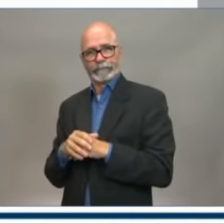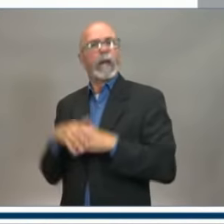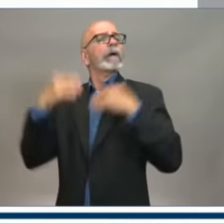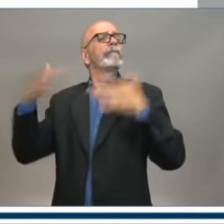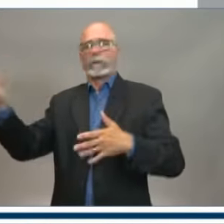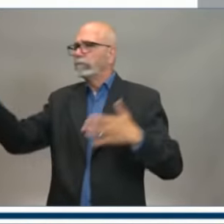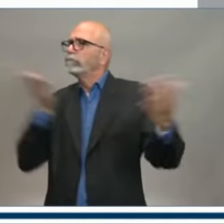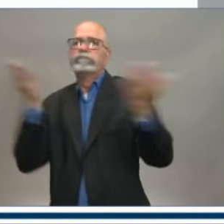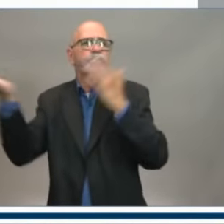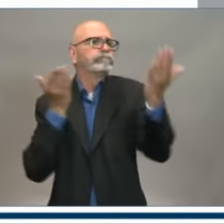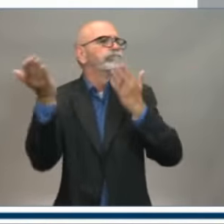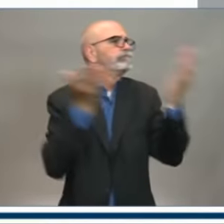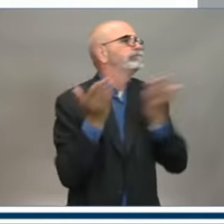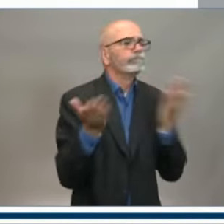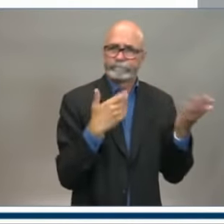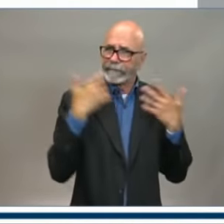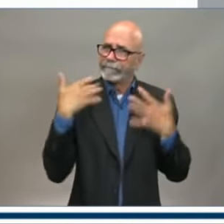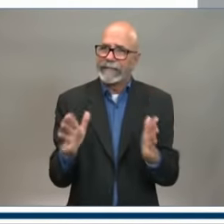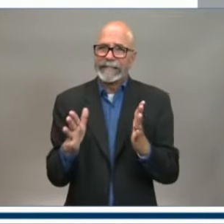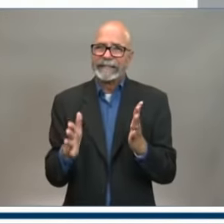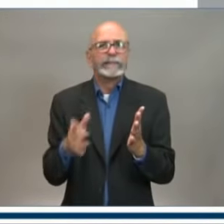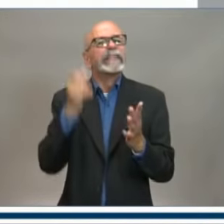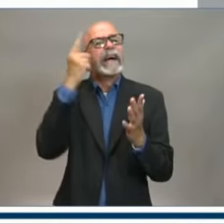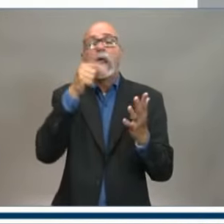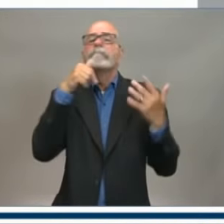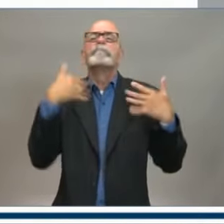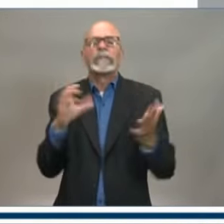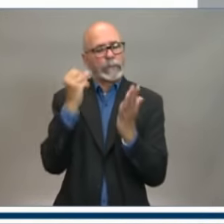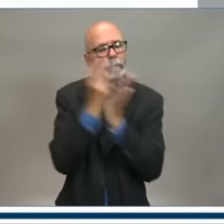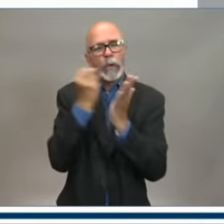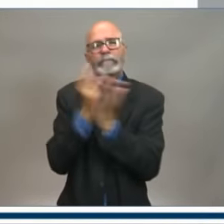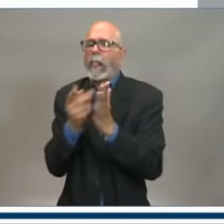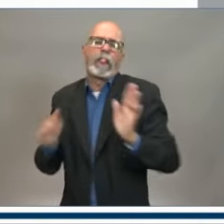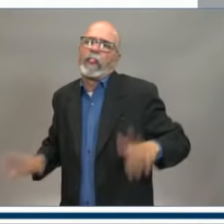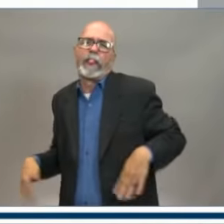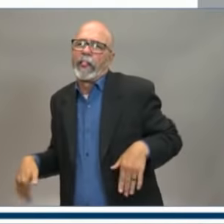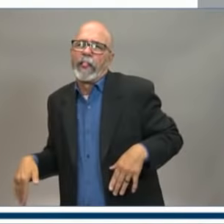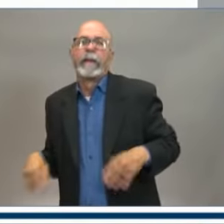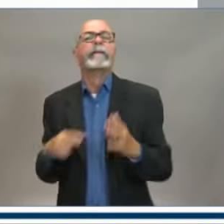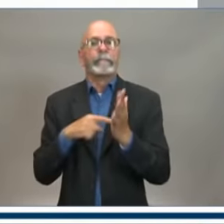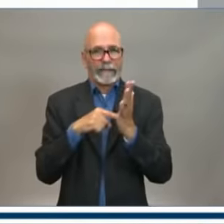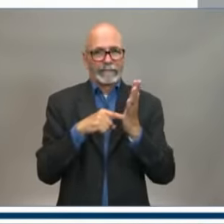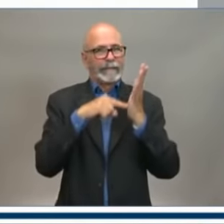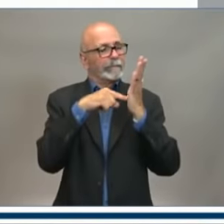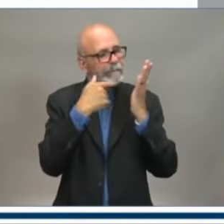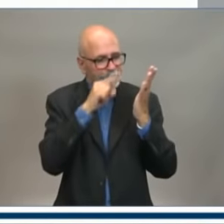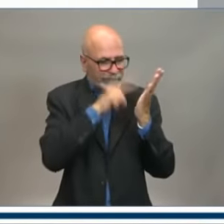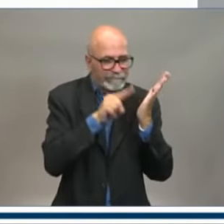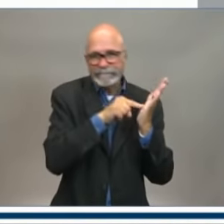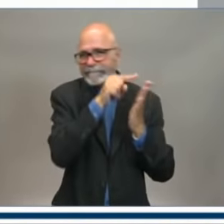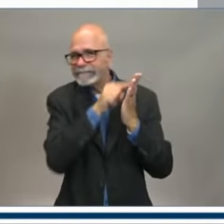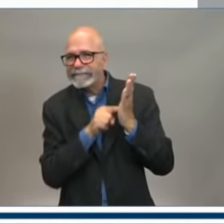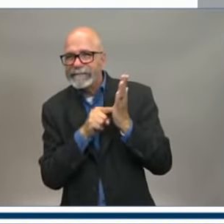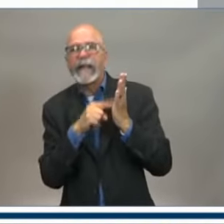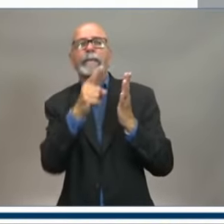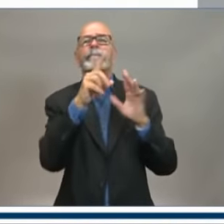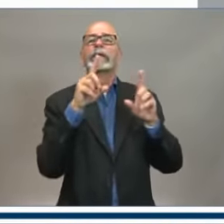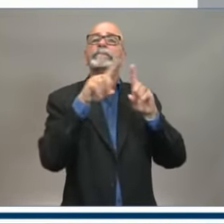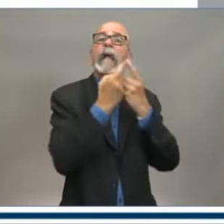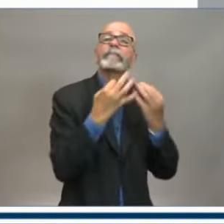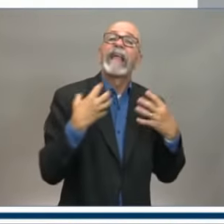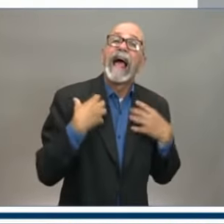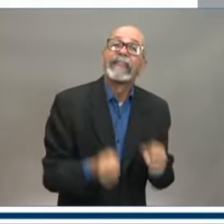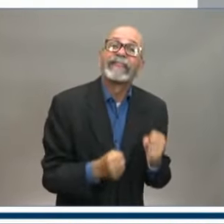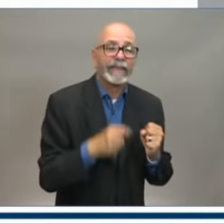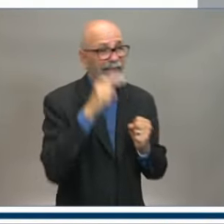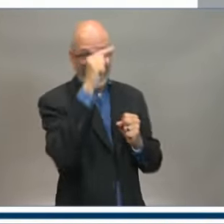approval. They all come into either the regulated health professions come into my colleagues in the Department of Health and Wellness.